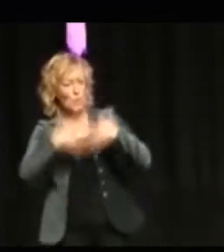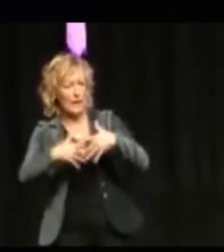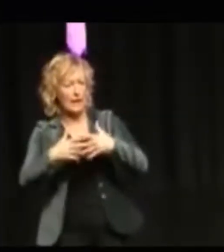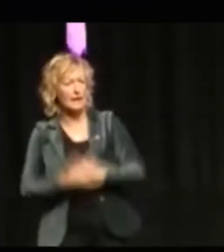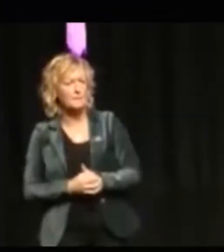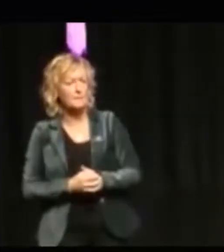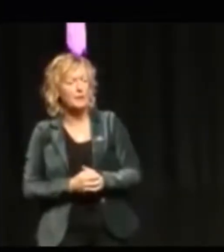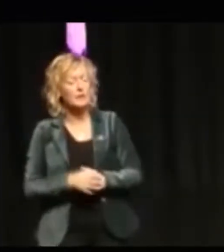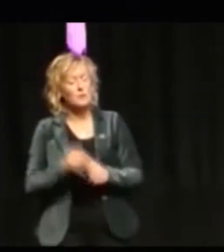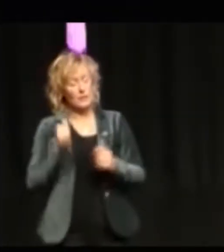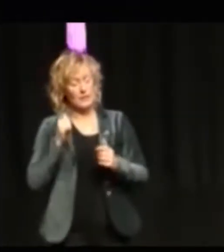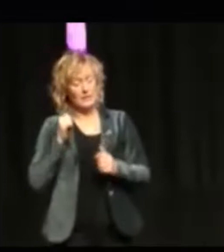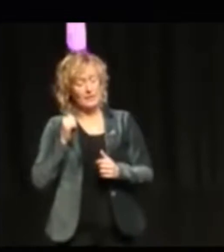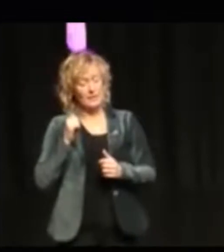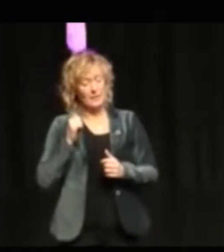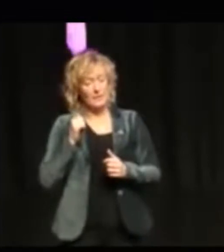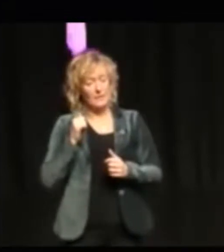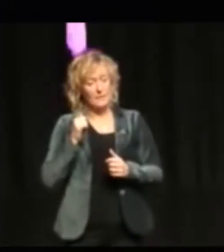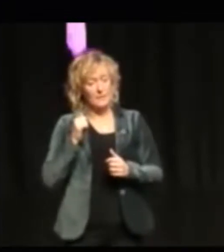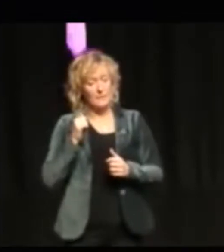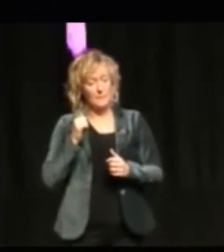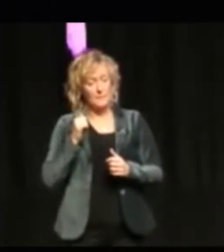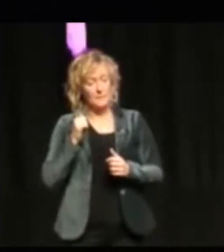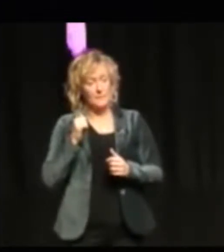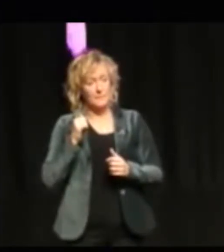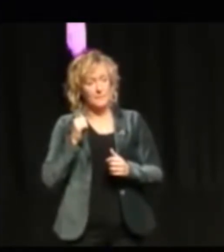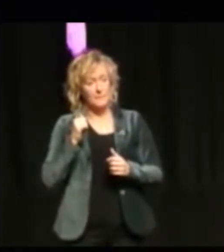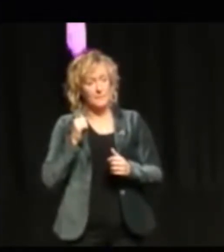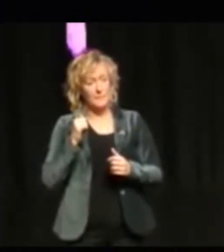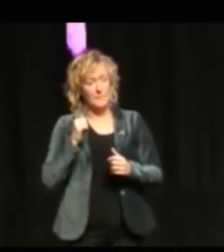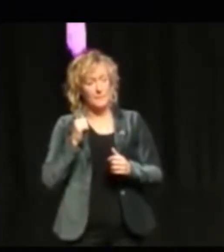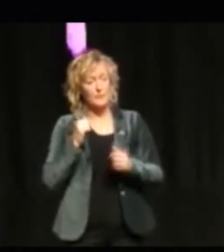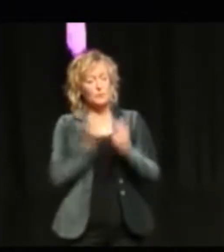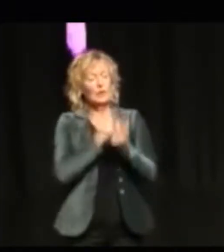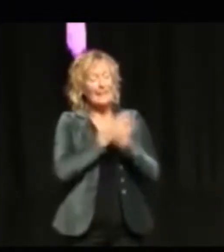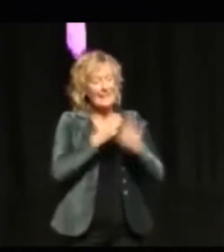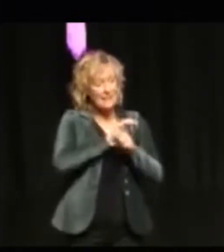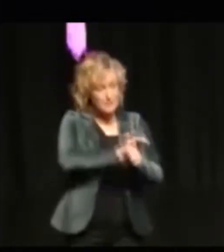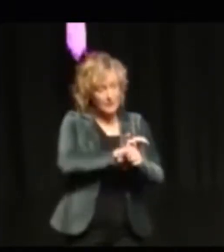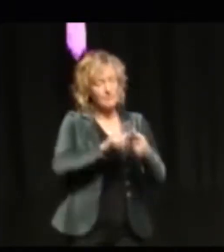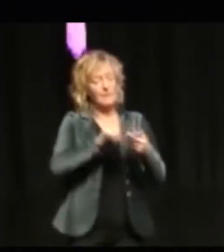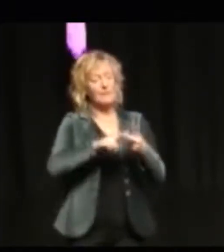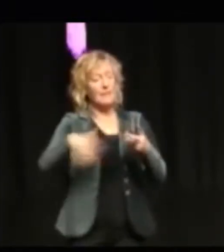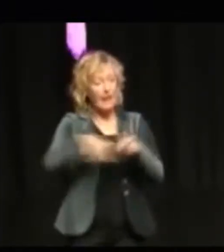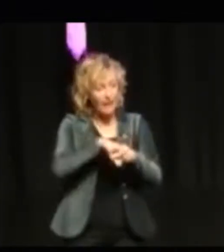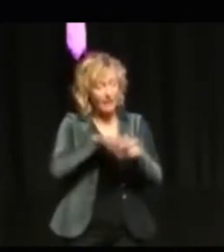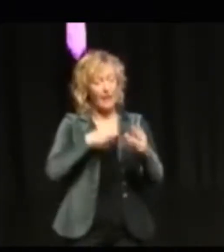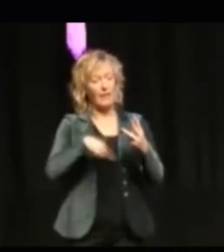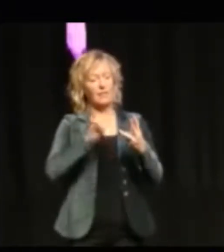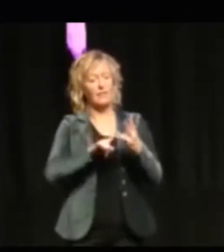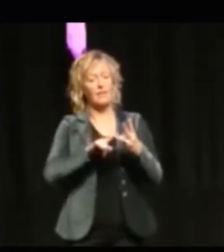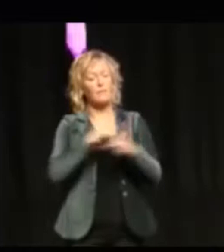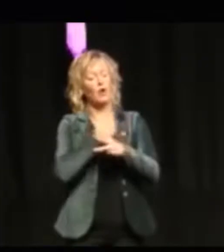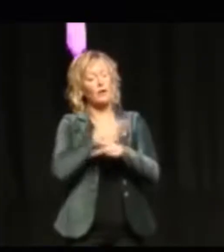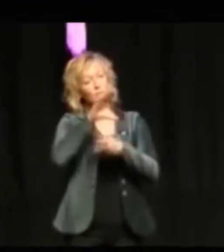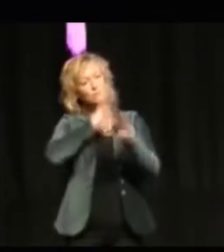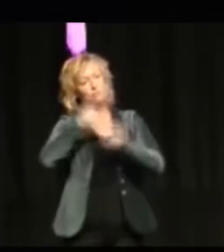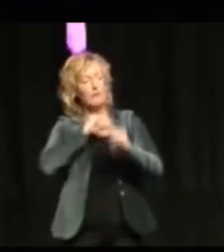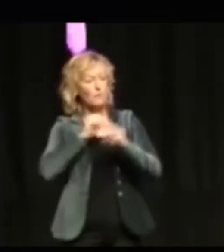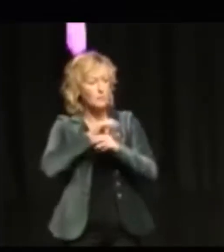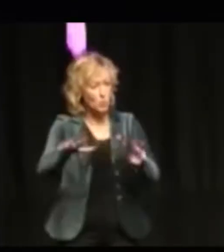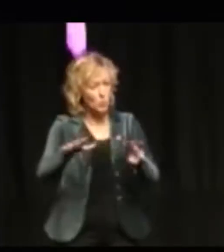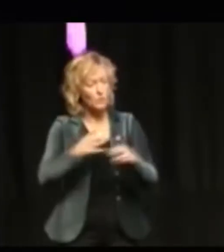So access to information, I'm just going to walk you through them again. Non-discrimination, participation, access to